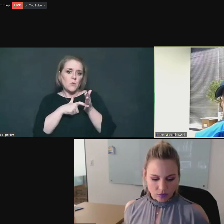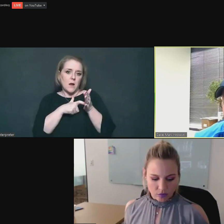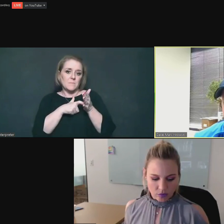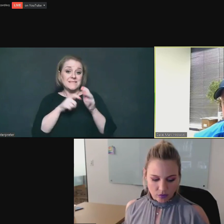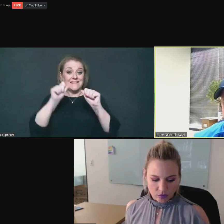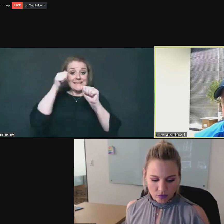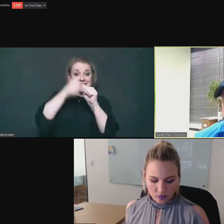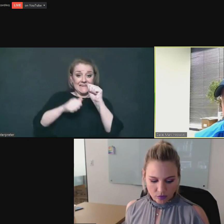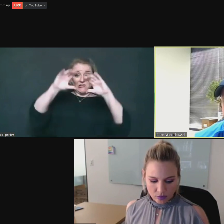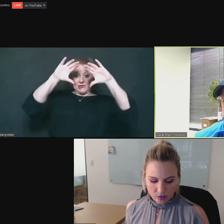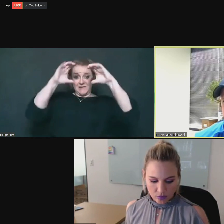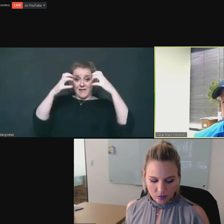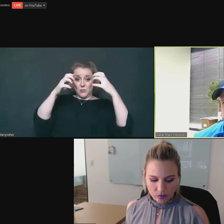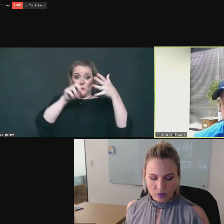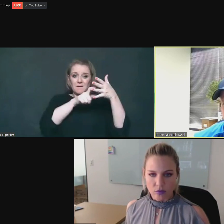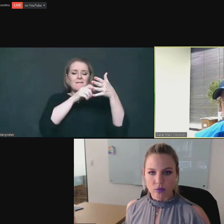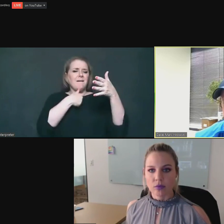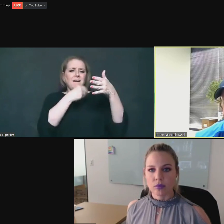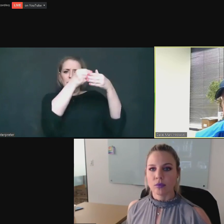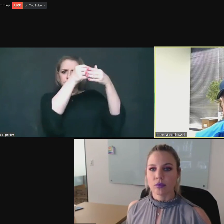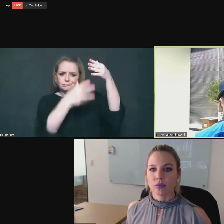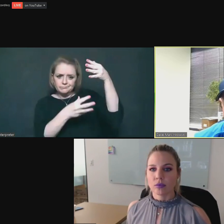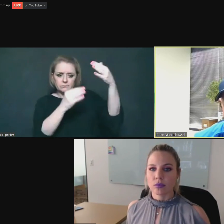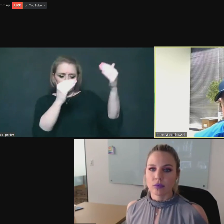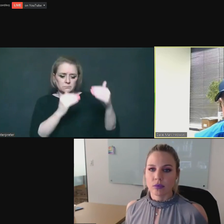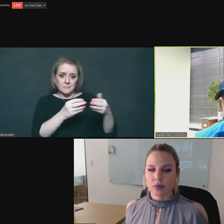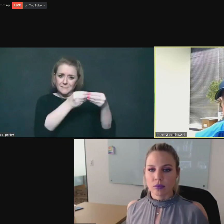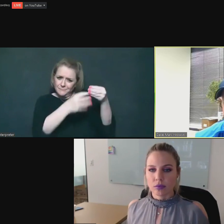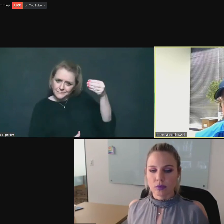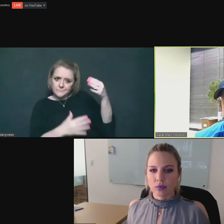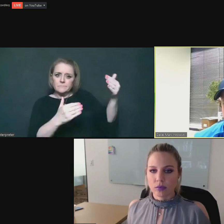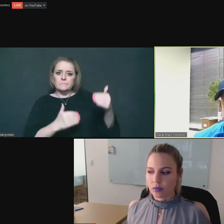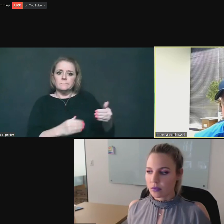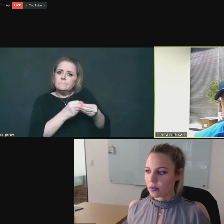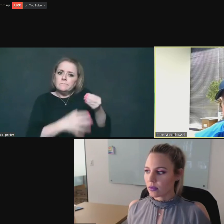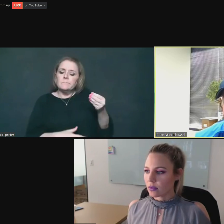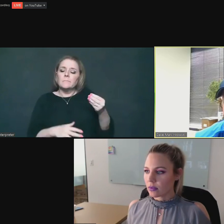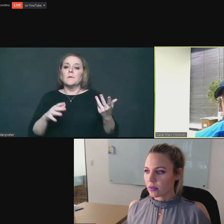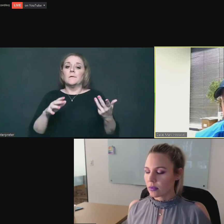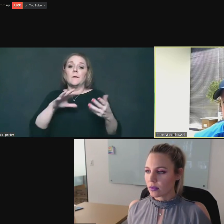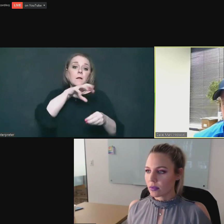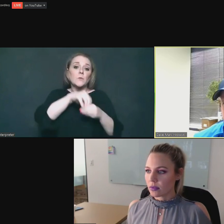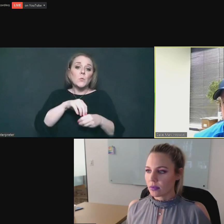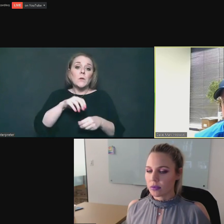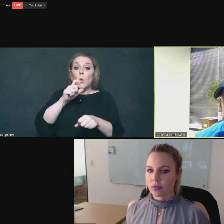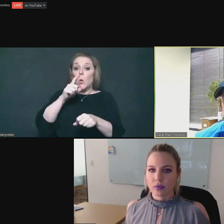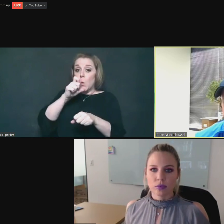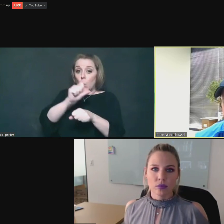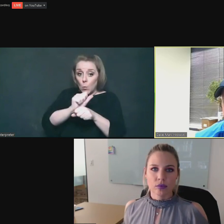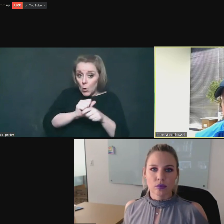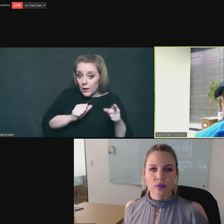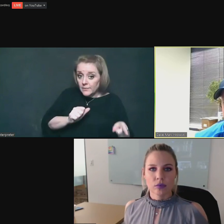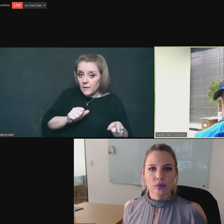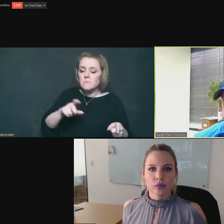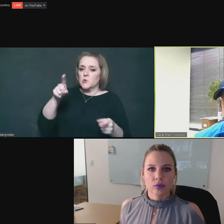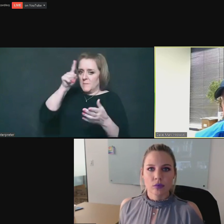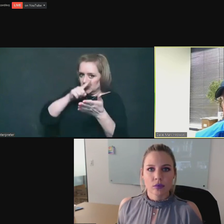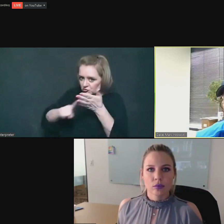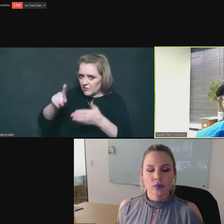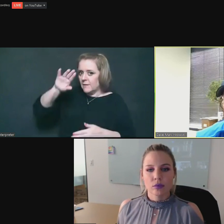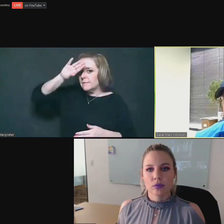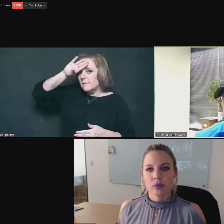things that we're asking them to do with employees, which includes checking their temperature, health surveys, signage encouraging